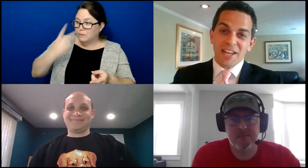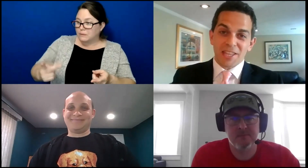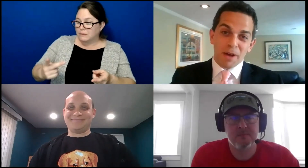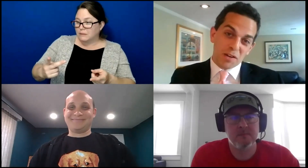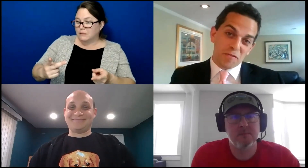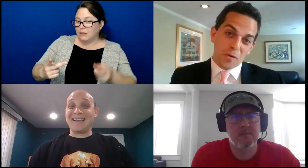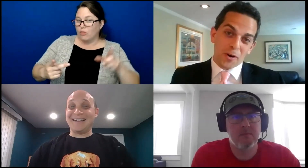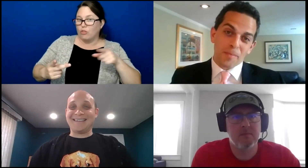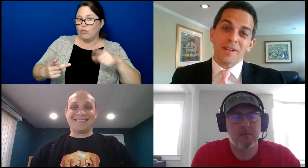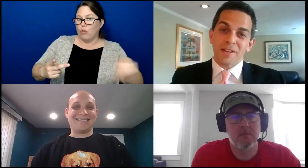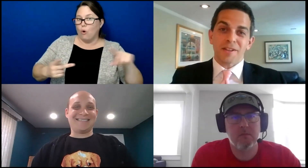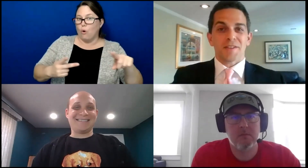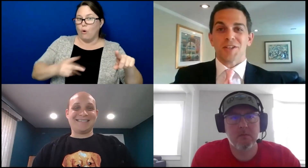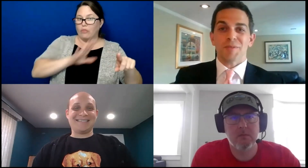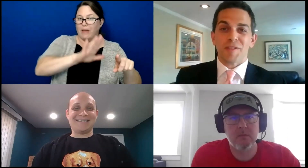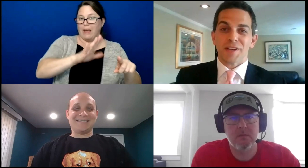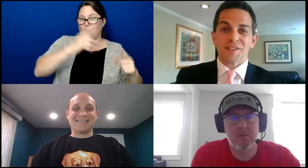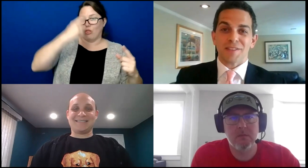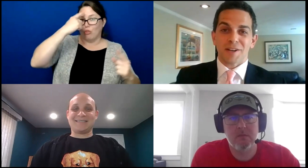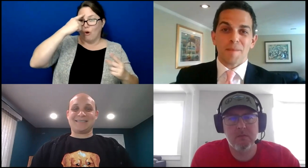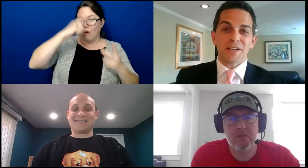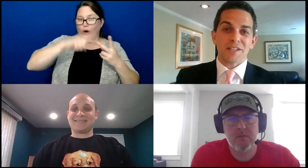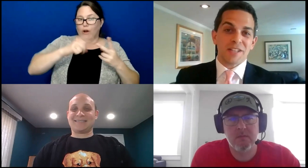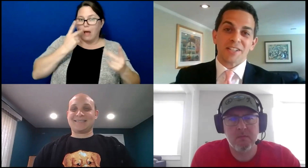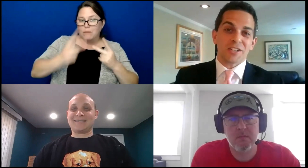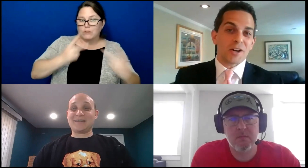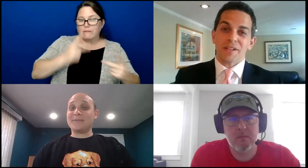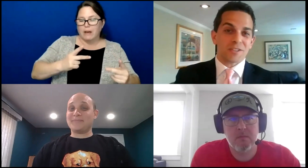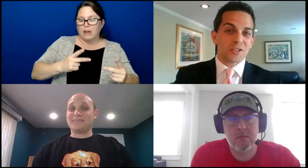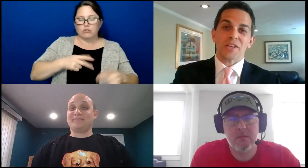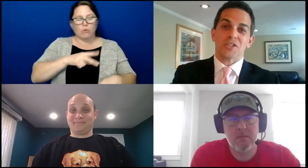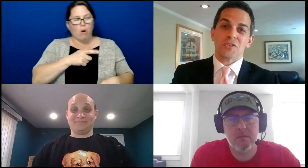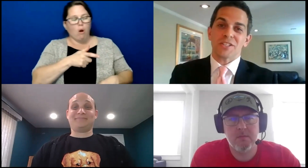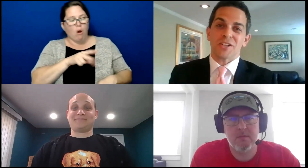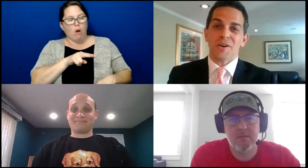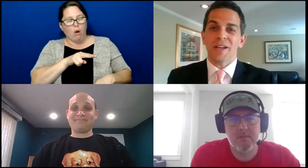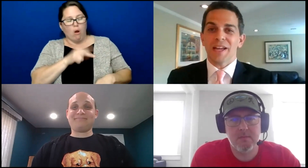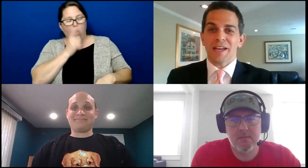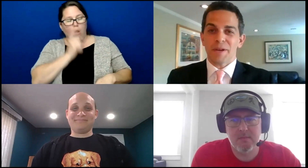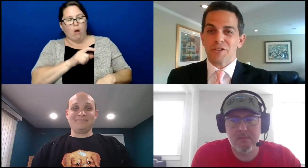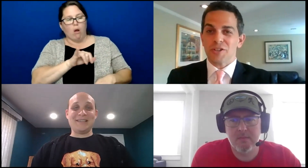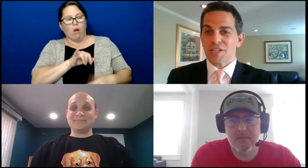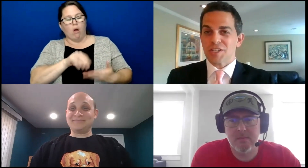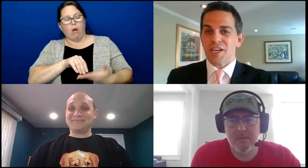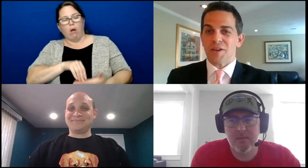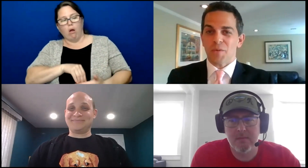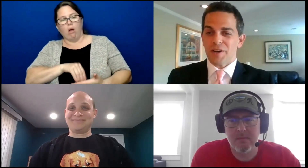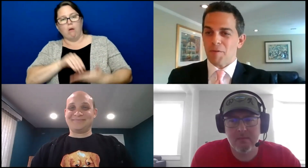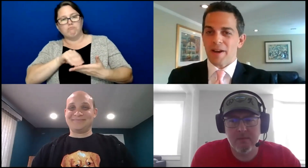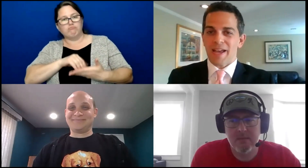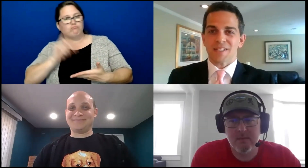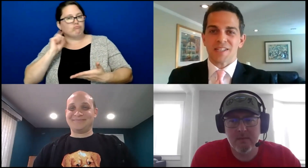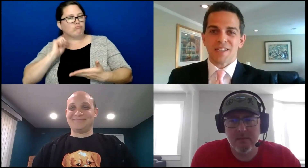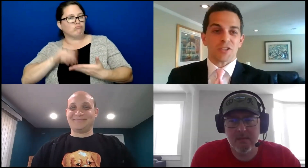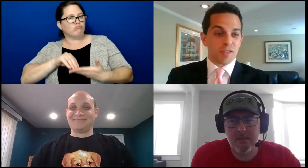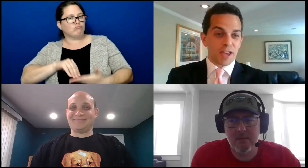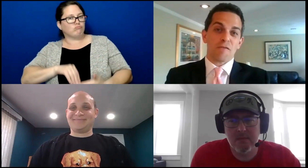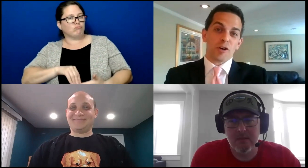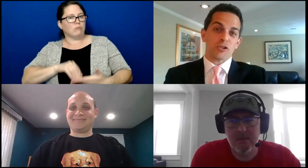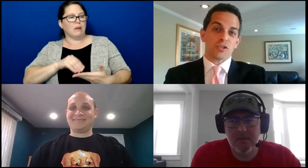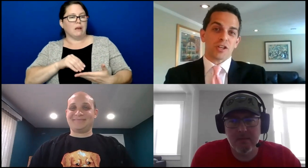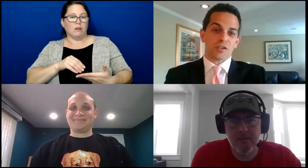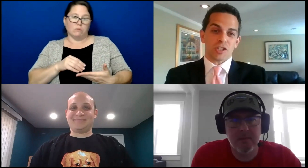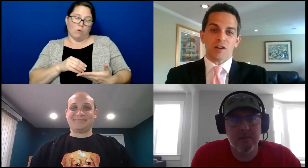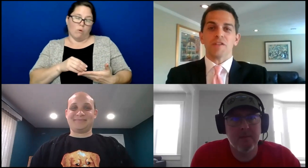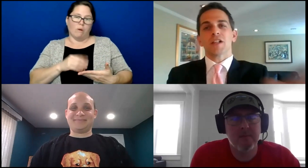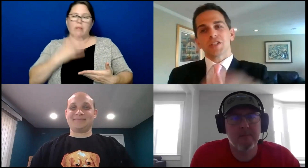in the chat today that might inform some of the things that the company does next. It's a two-way street. So it'll be interesting to see what everybody has to say. So thank you